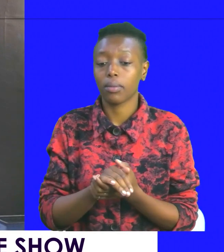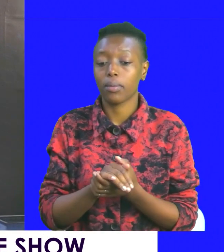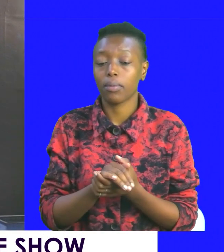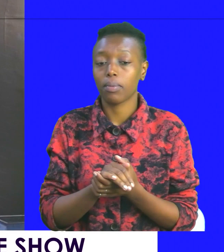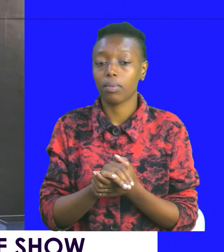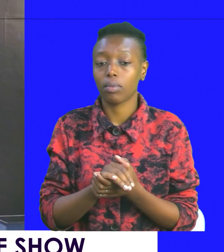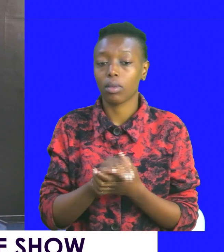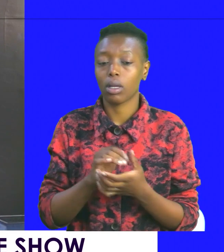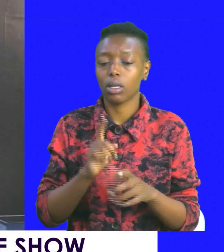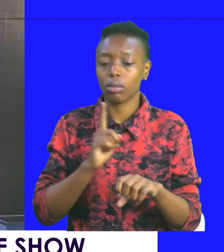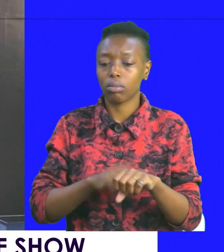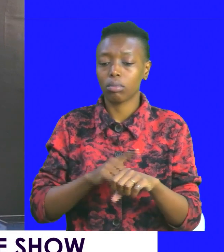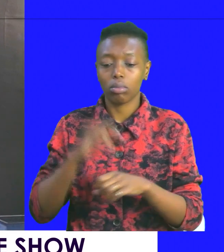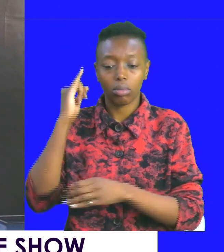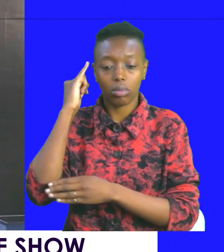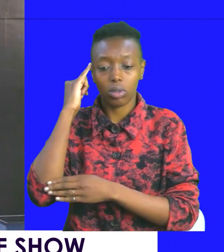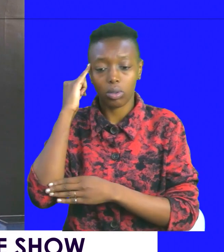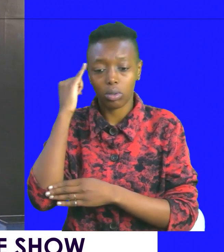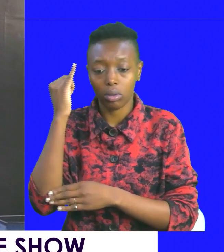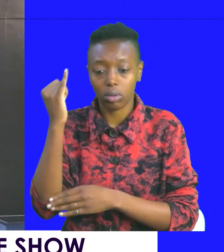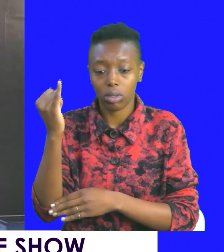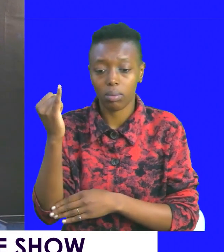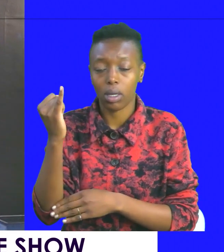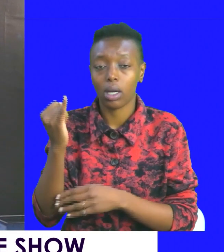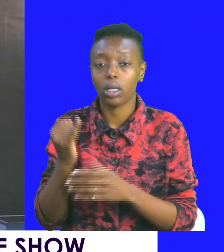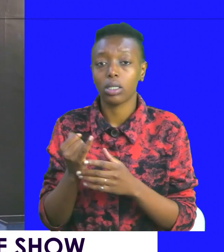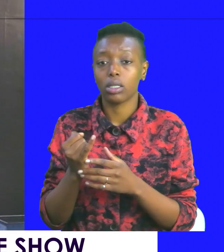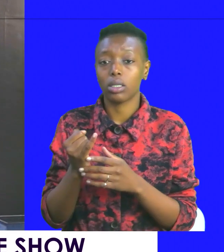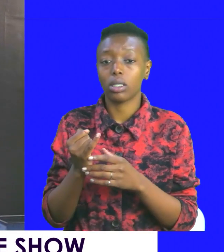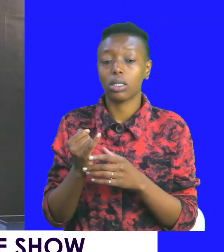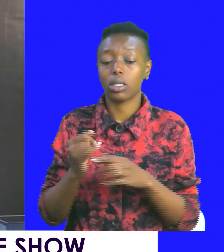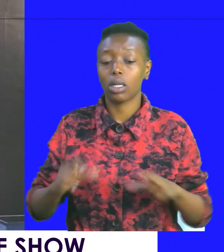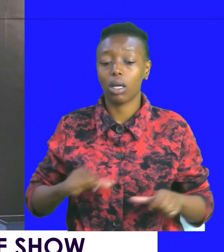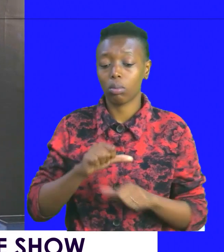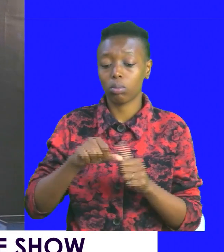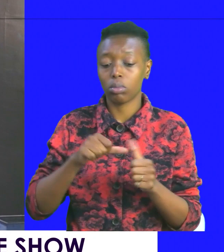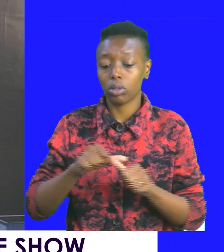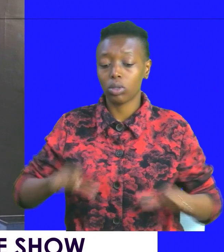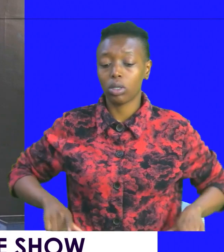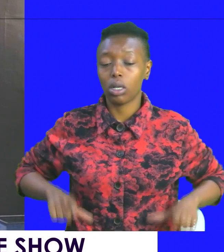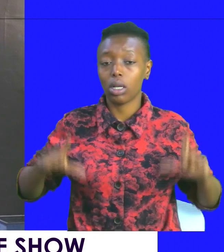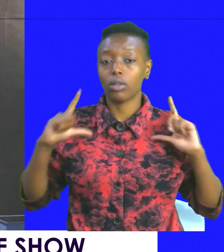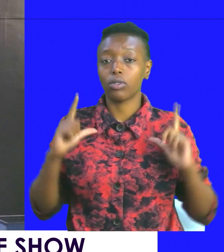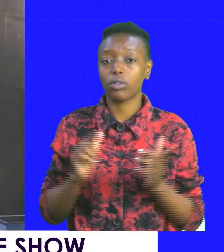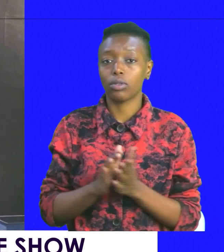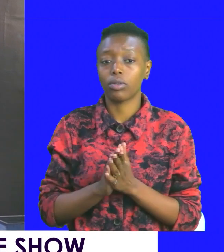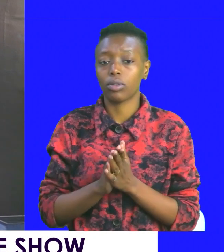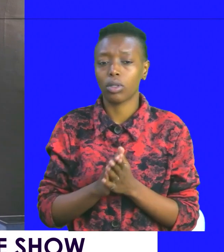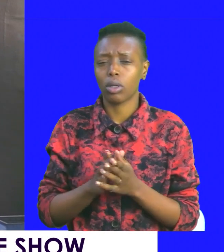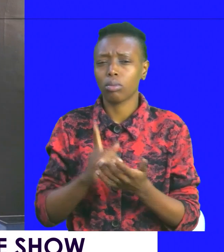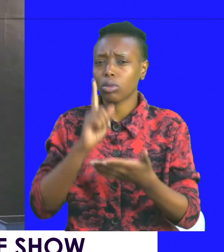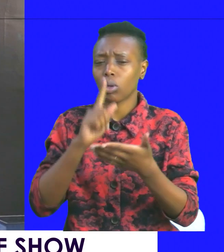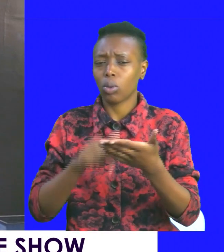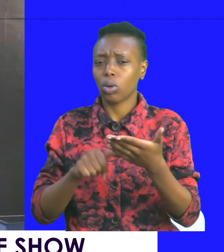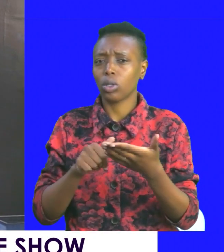contemplation, meditation. And that is why you should cherish the power of your mind. What feeds your